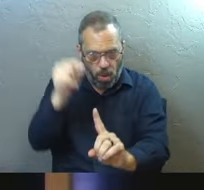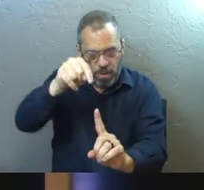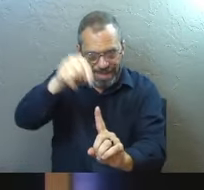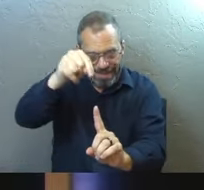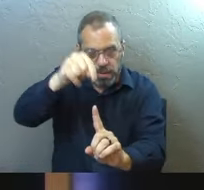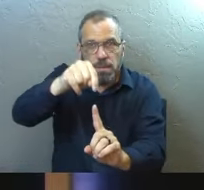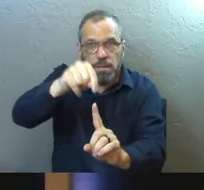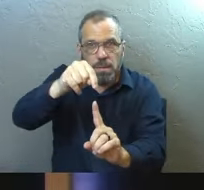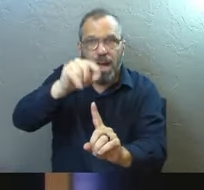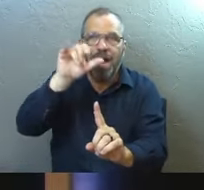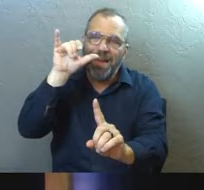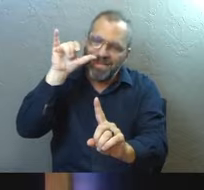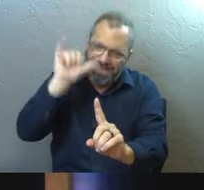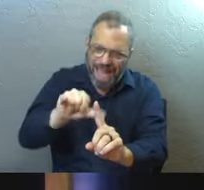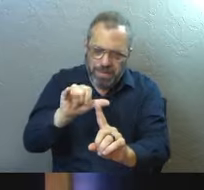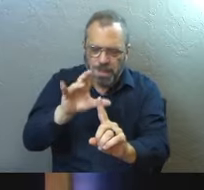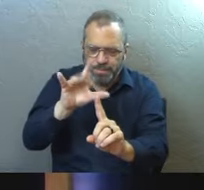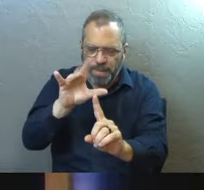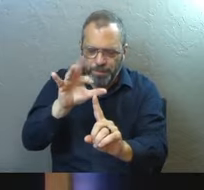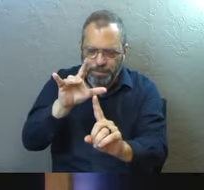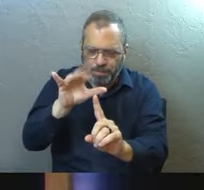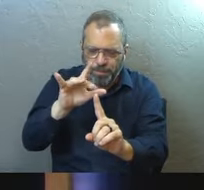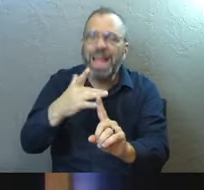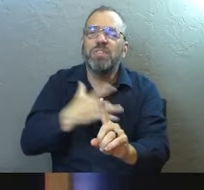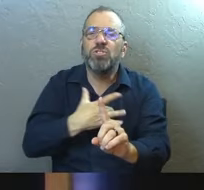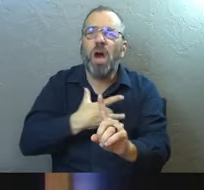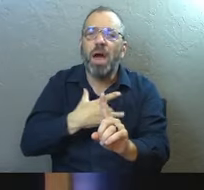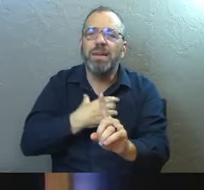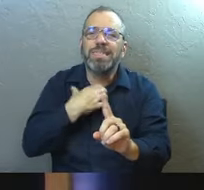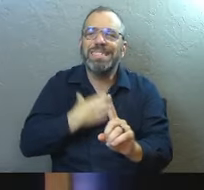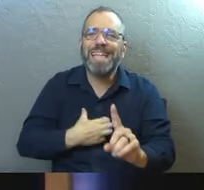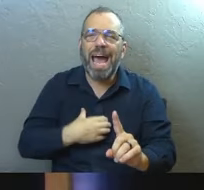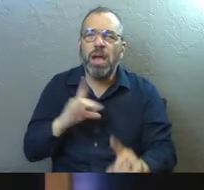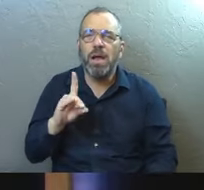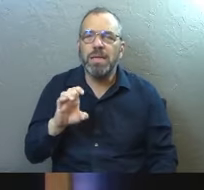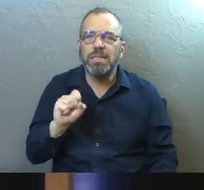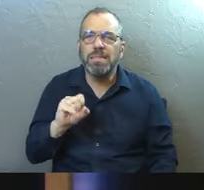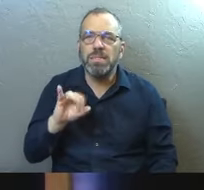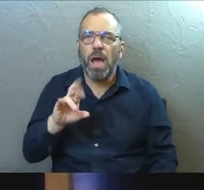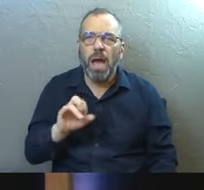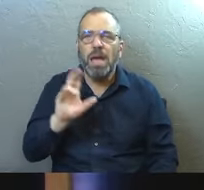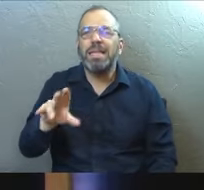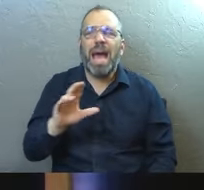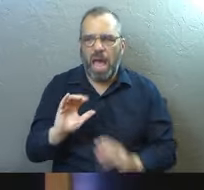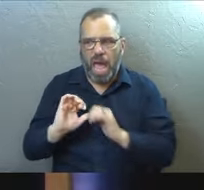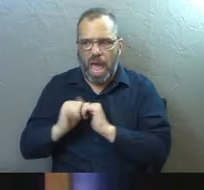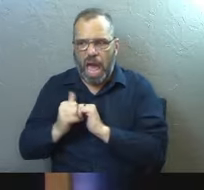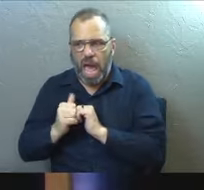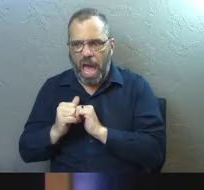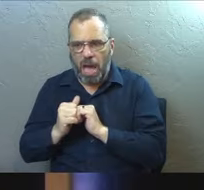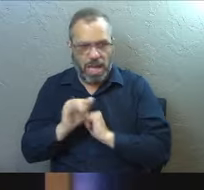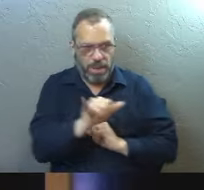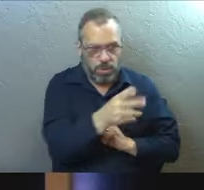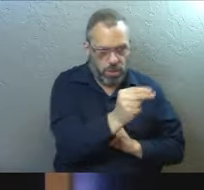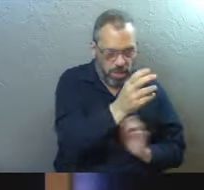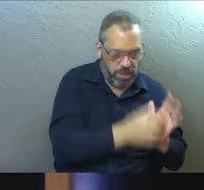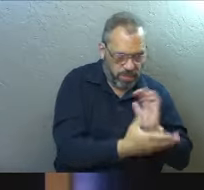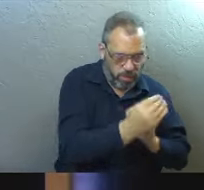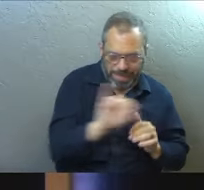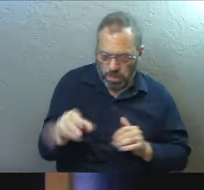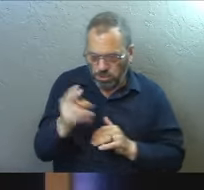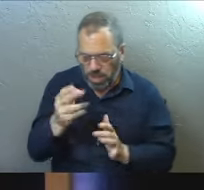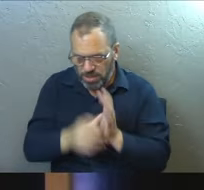we're after, that's our heart, that's our desire, then I think, how does God want us to do